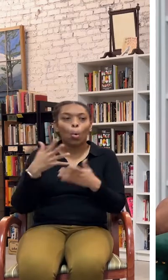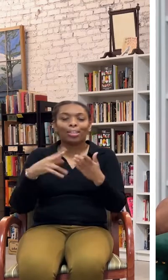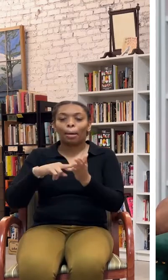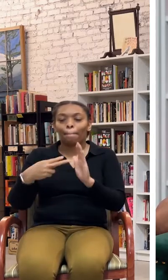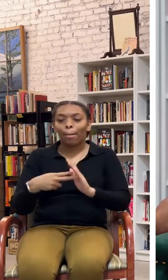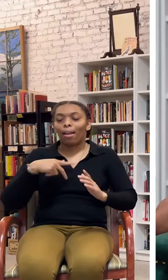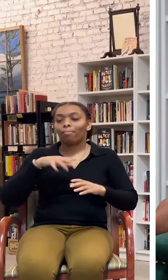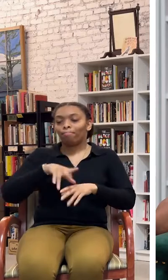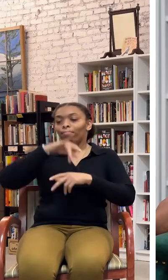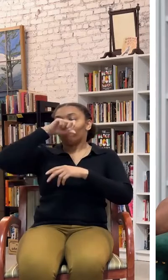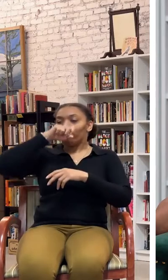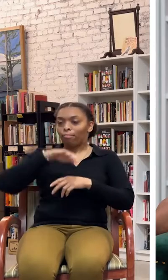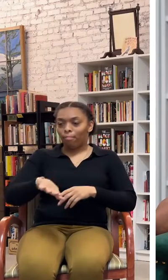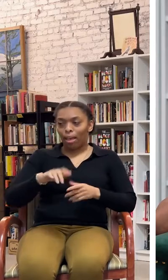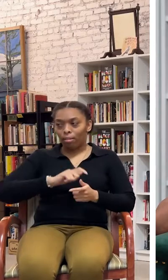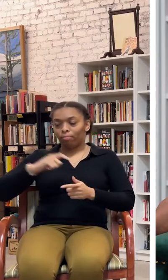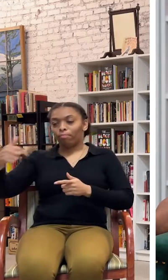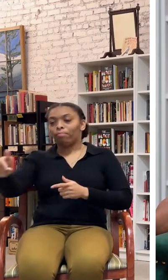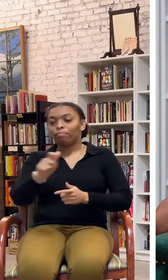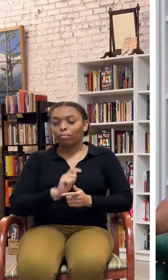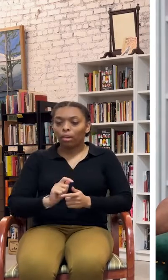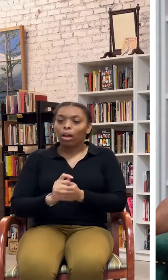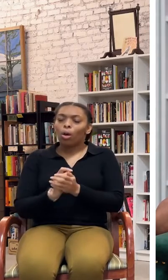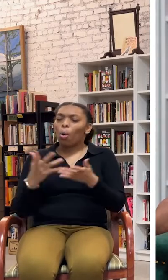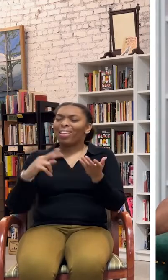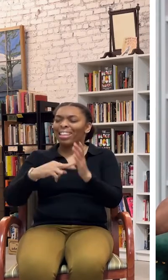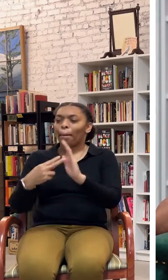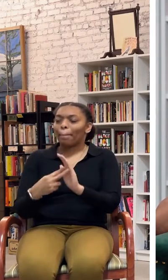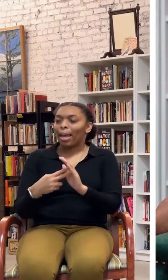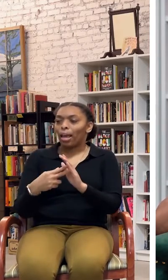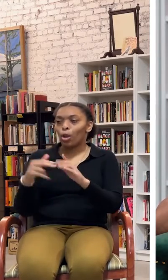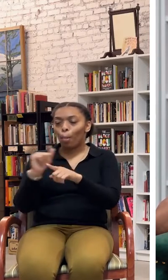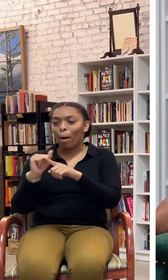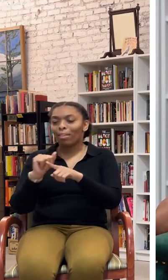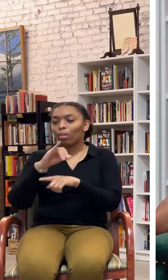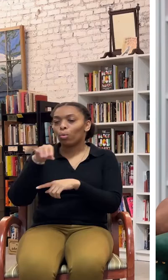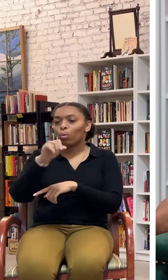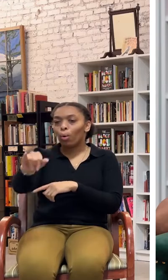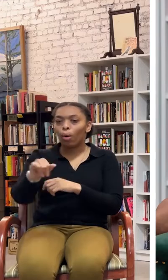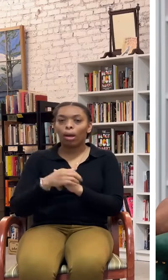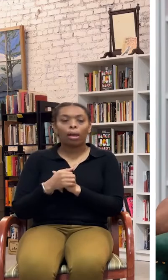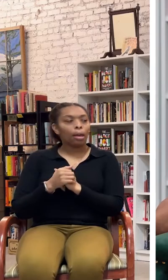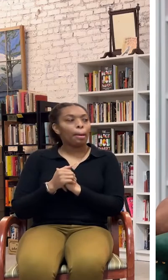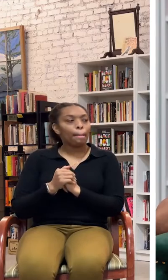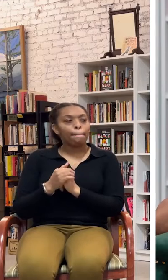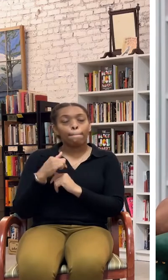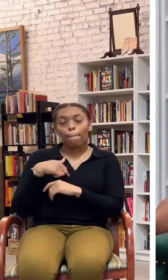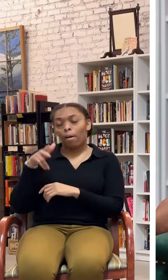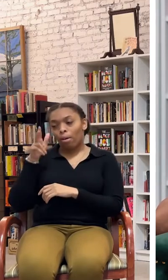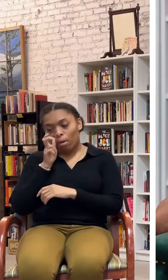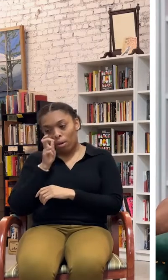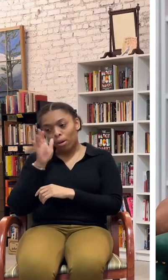you carry the notes, and what that means in practicing joy, right? In me hearing what you say